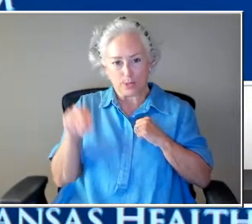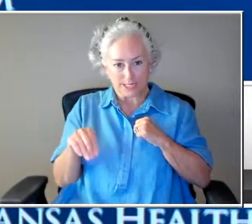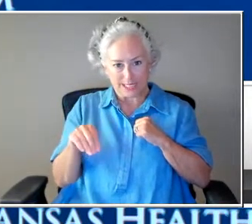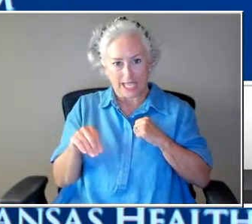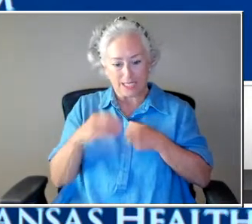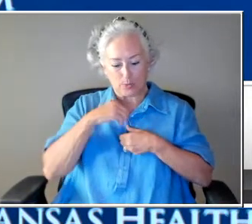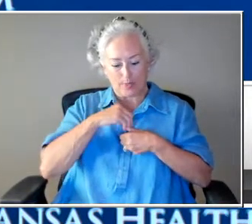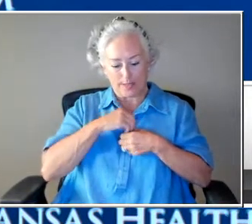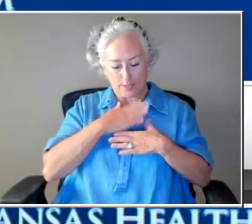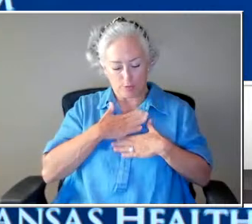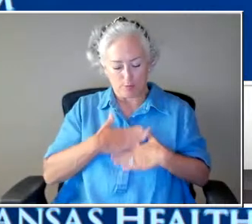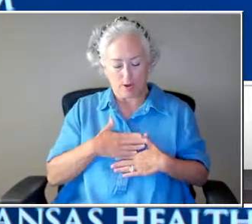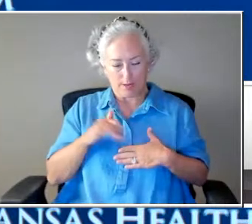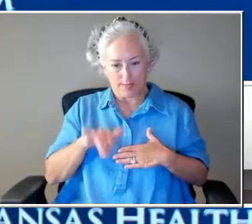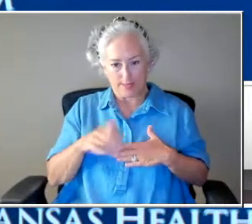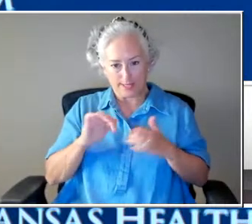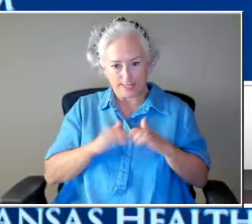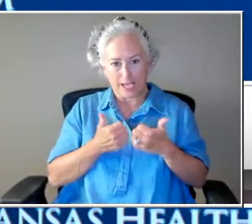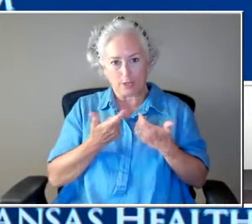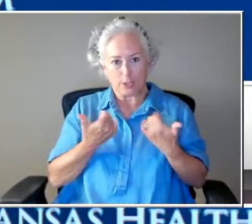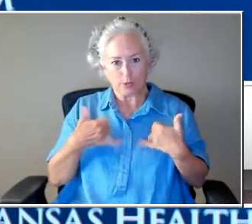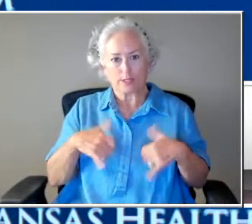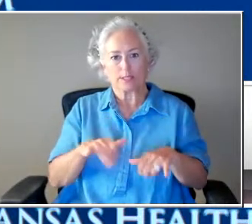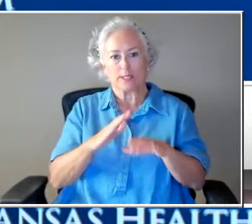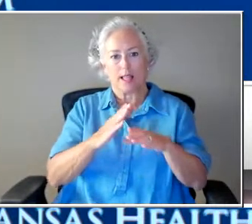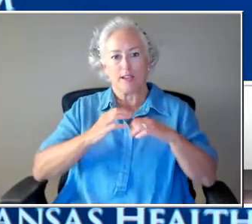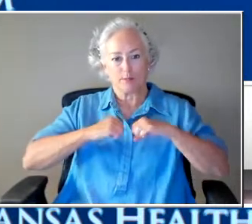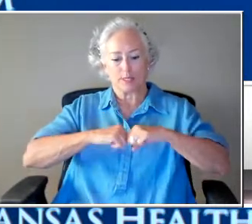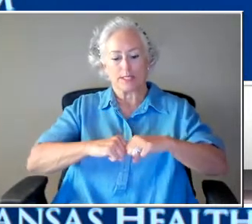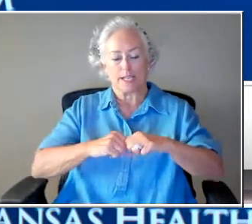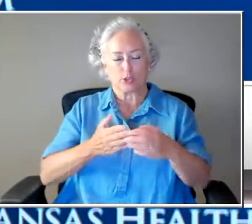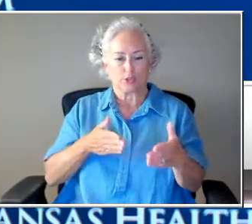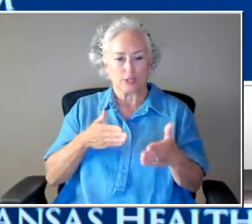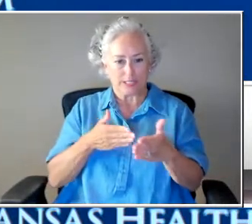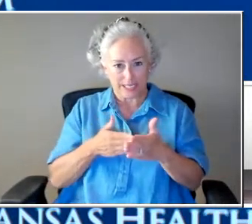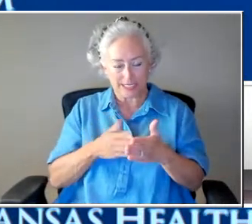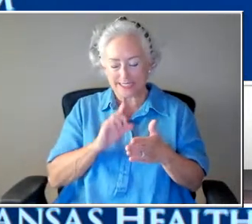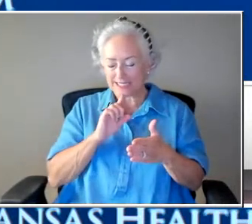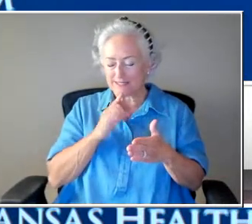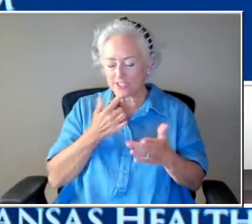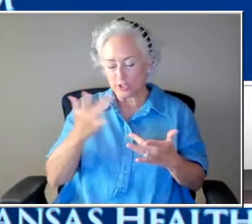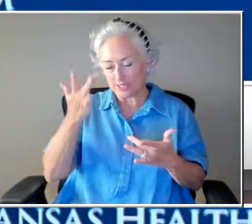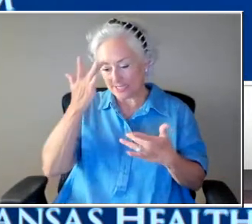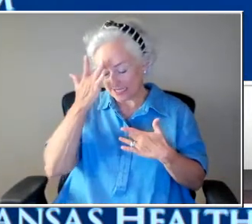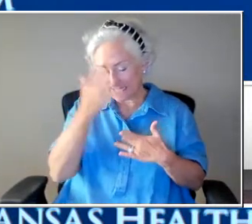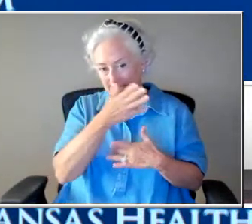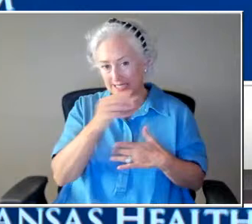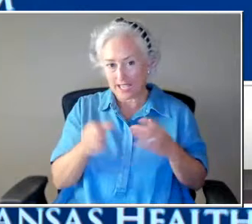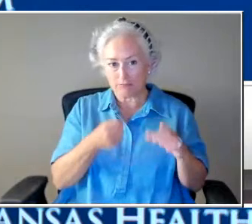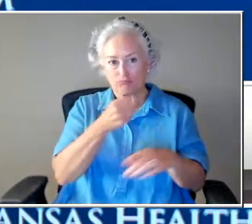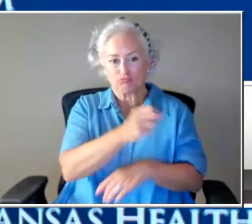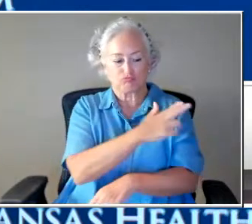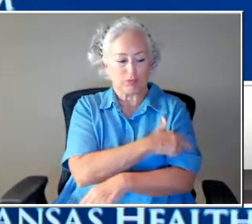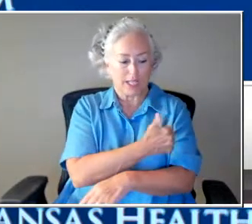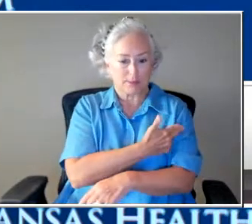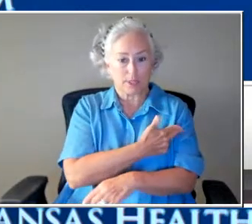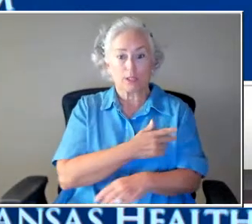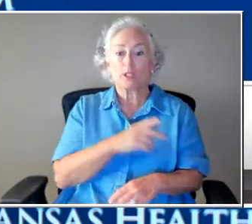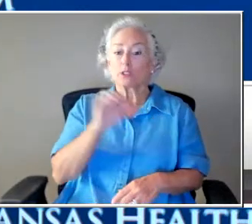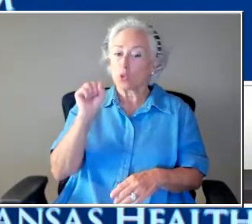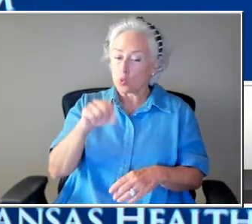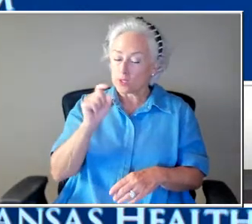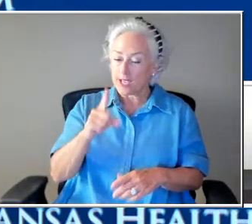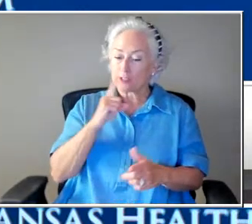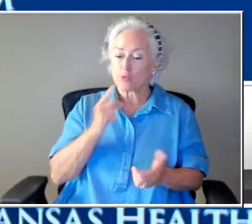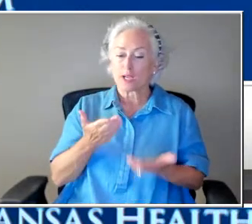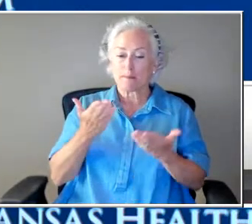that protection from severe disease and hospitalization. So the recommendation is yes, everybody who's 6 months and over should